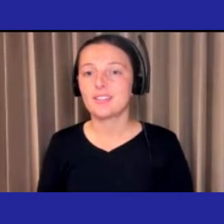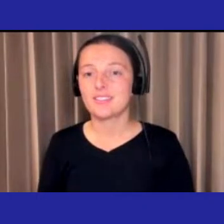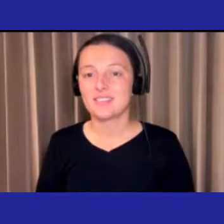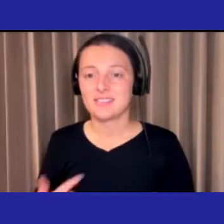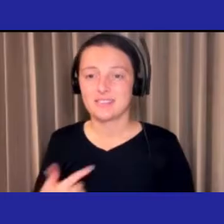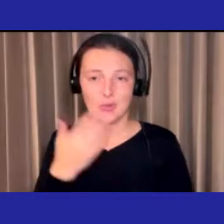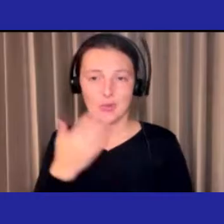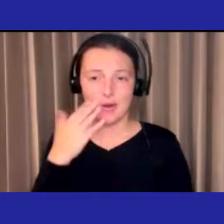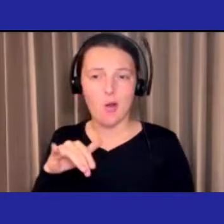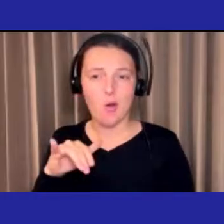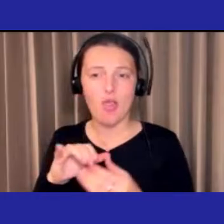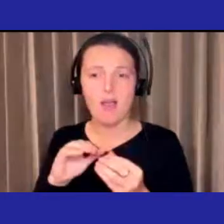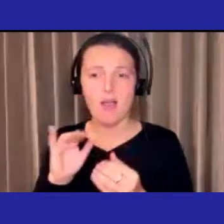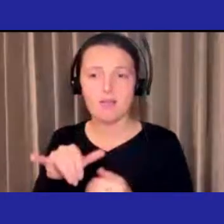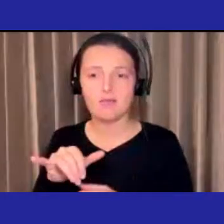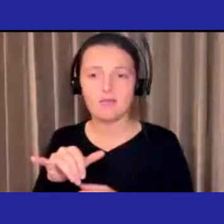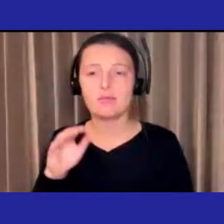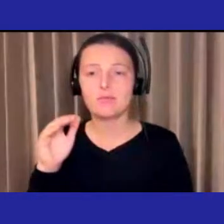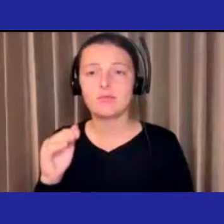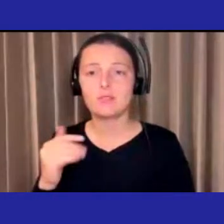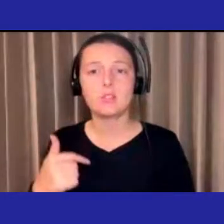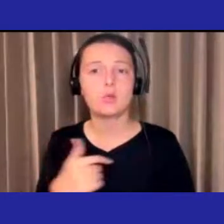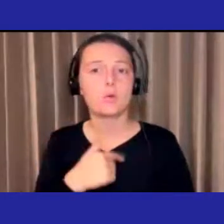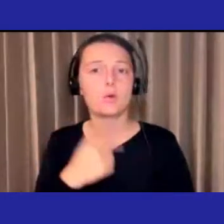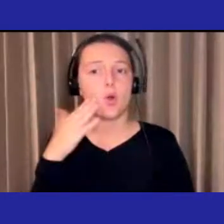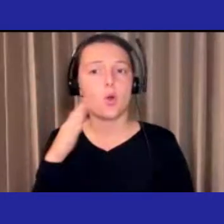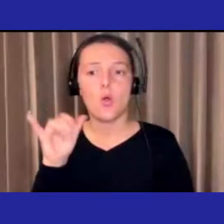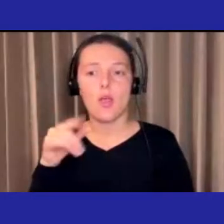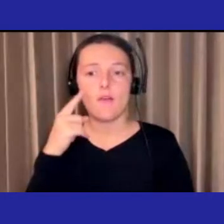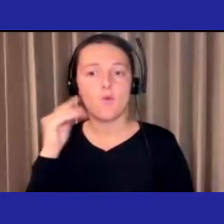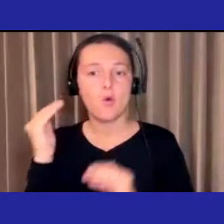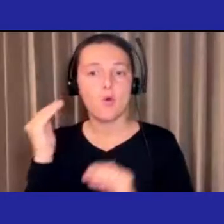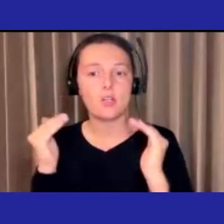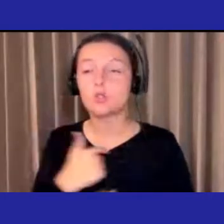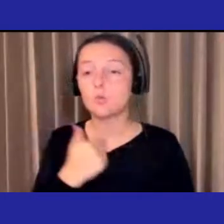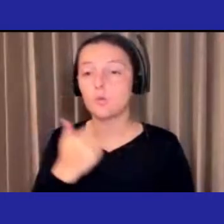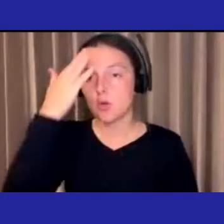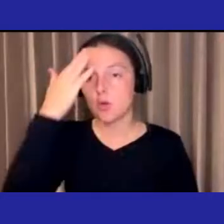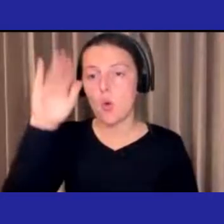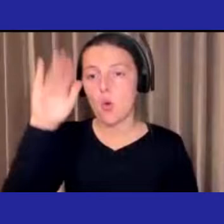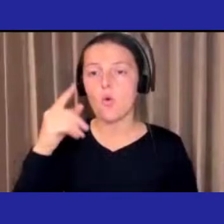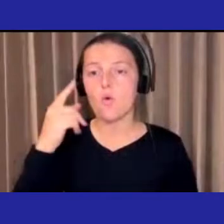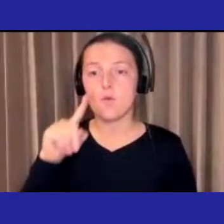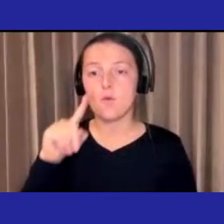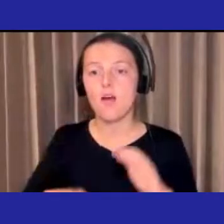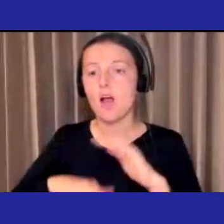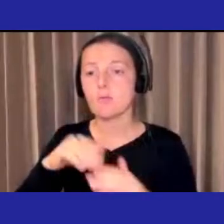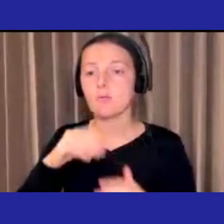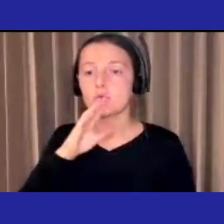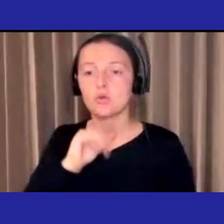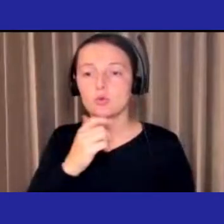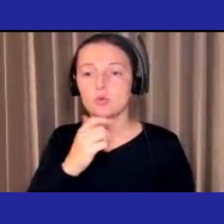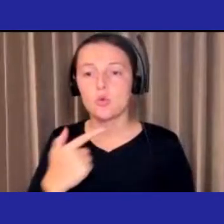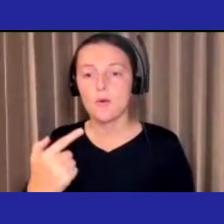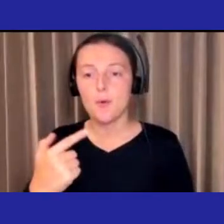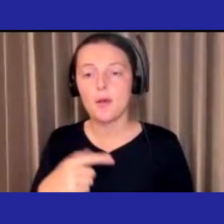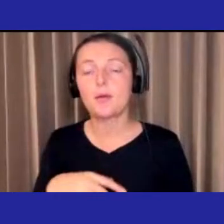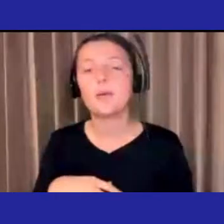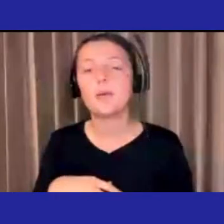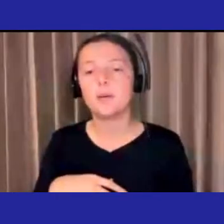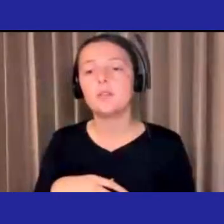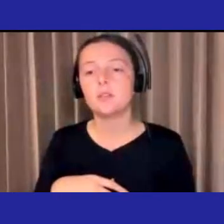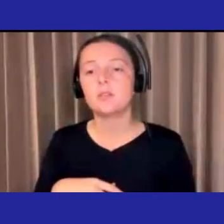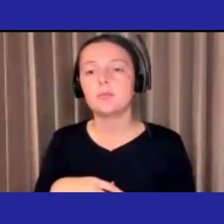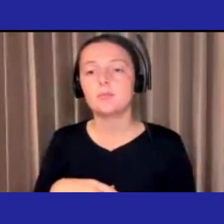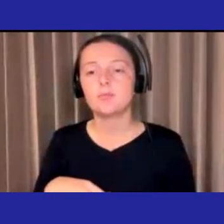We don't know that for adults. We know that for up to 21. And it is 80%